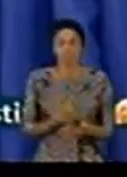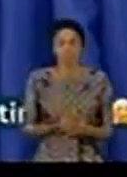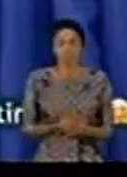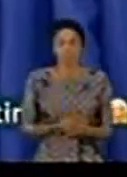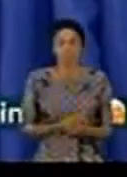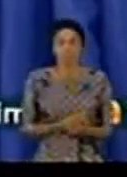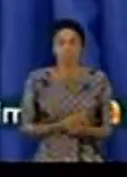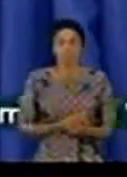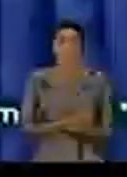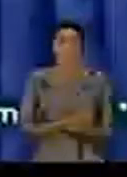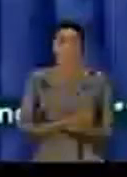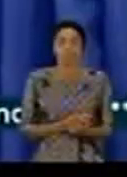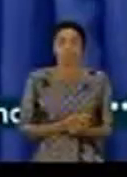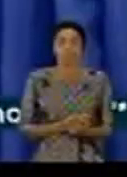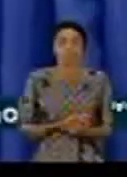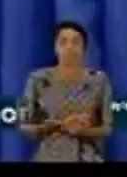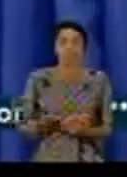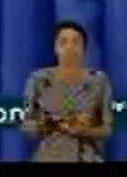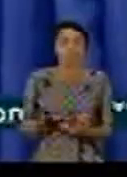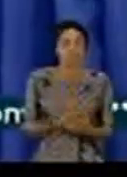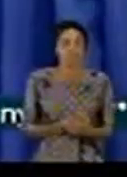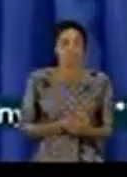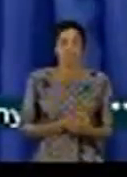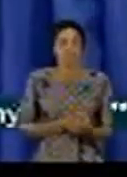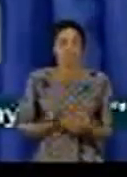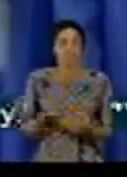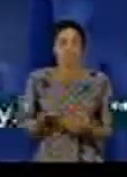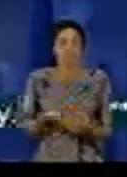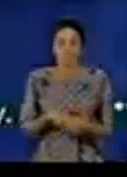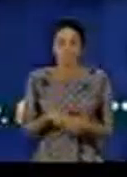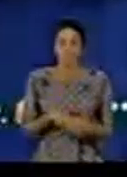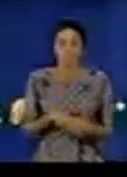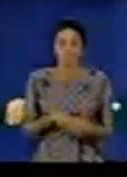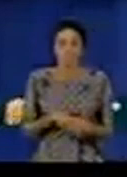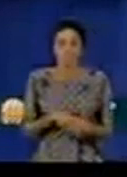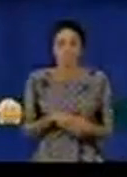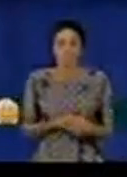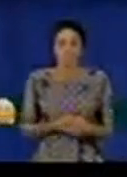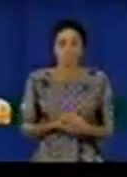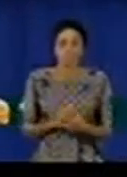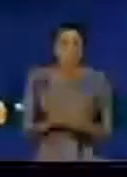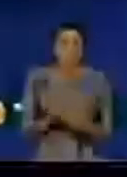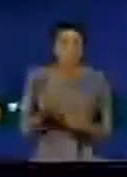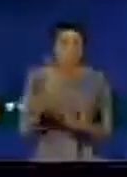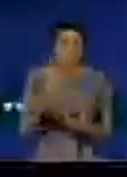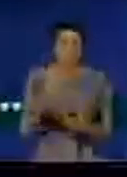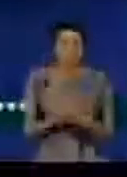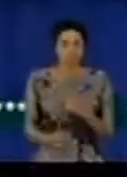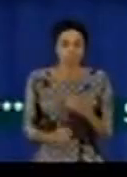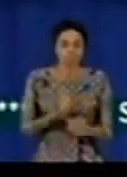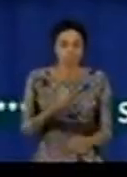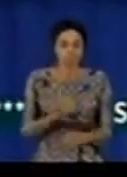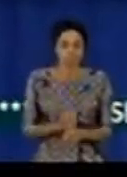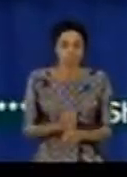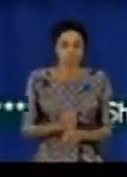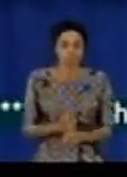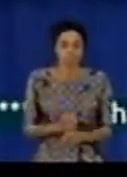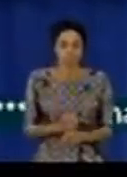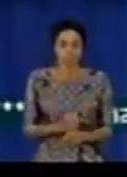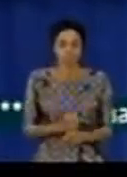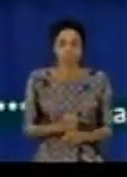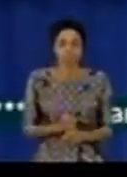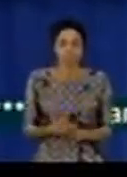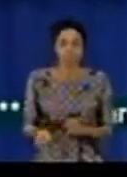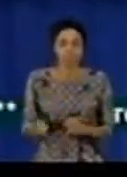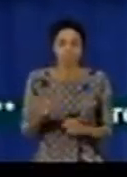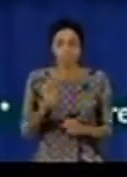I received the call of God, and I received instruction precisely to come to Ogunitai to start the ministry. I